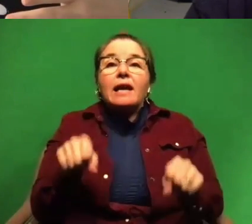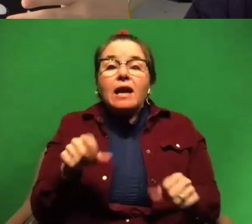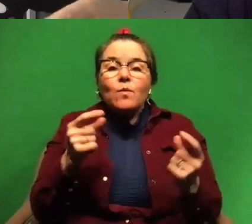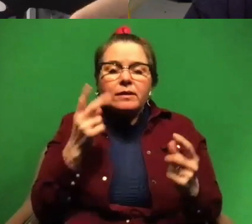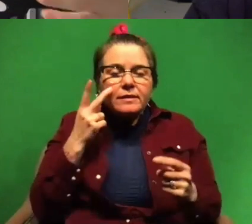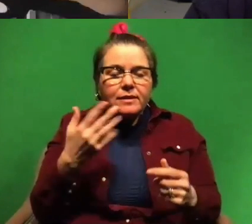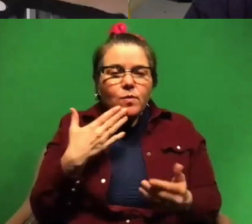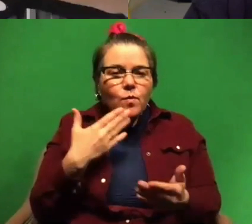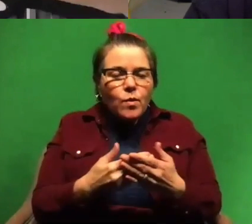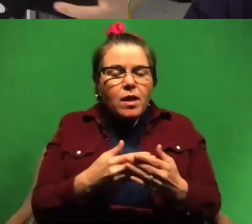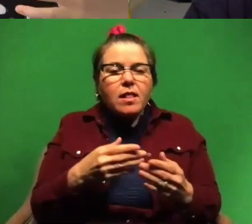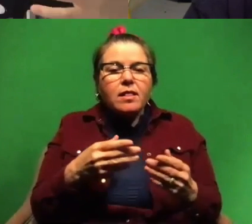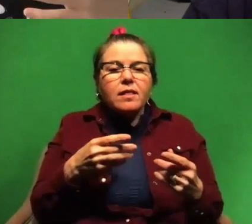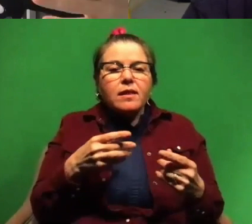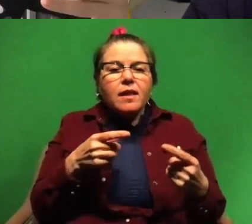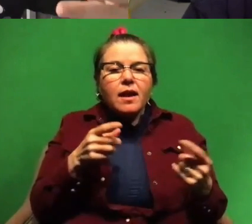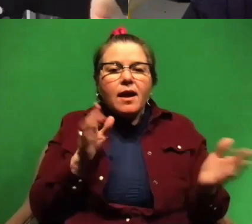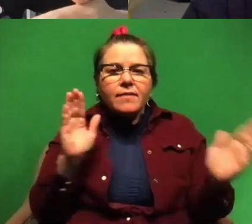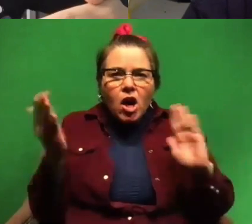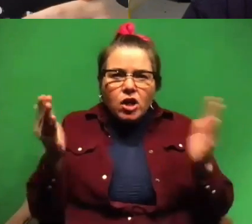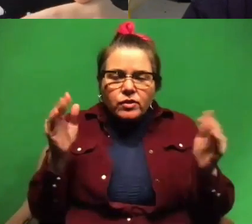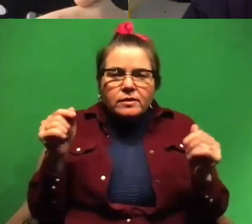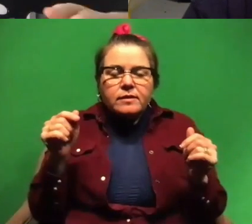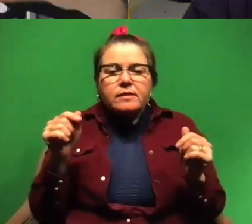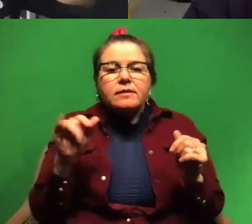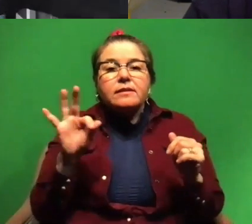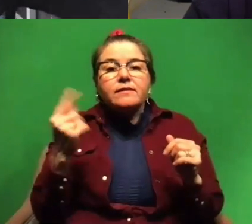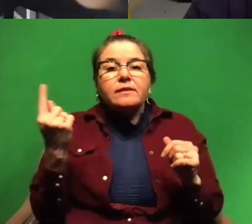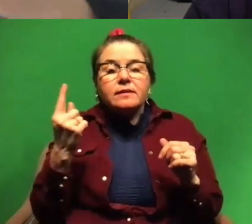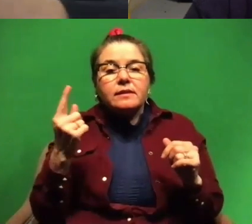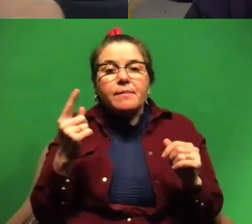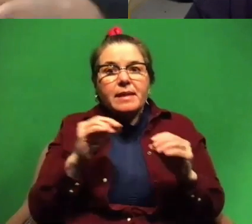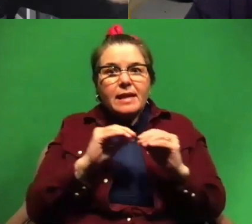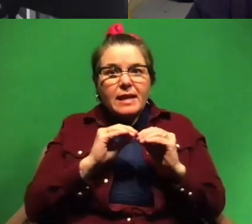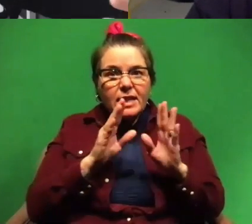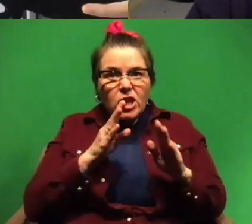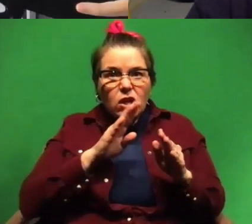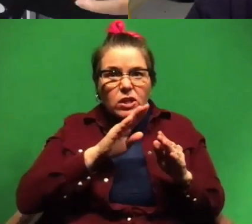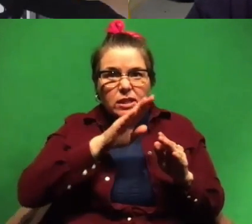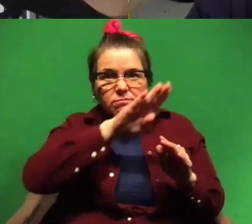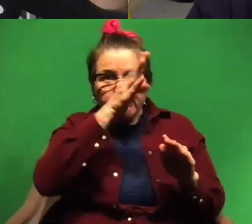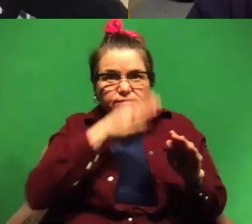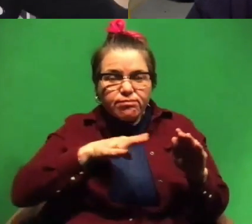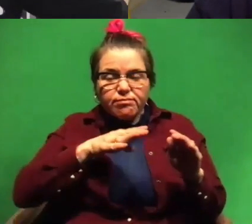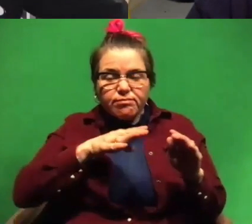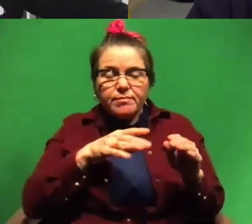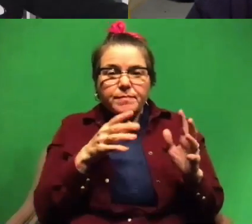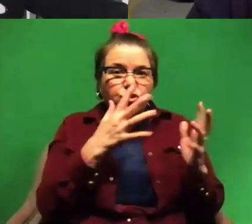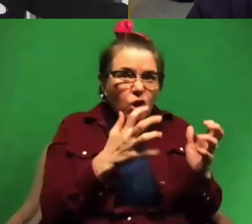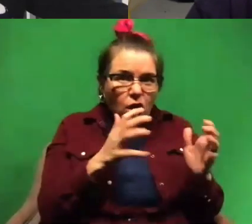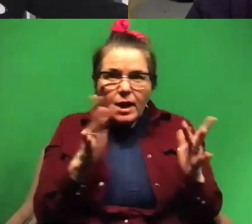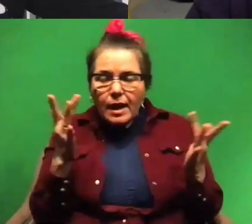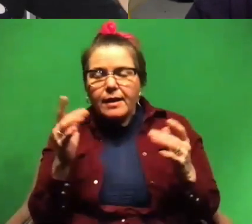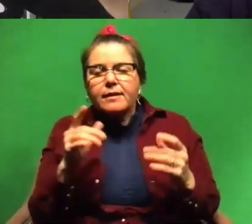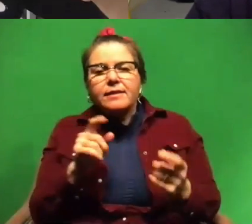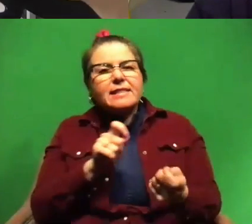well in contrast. So if something is like really clearly defined against something else, but not so much in